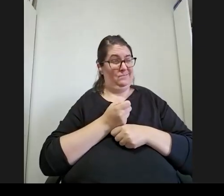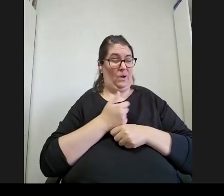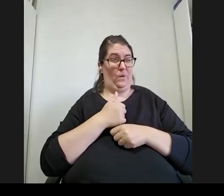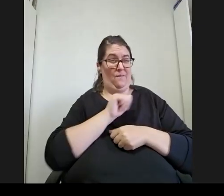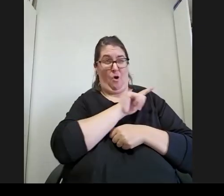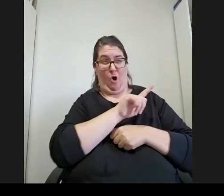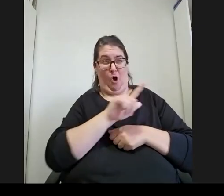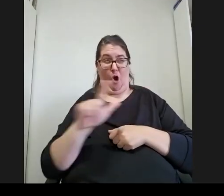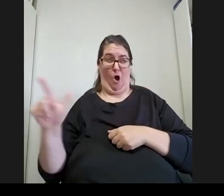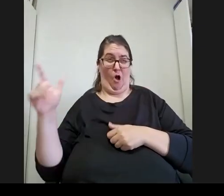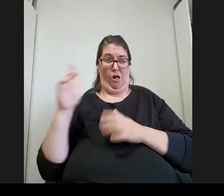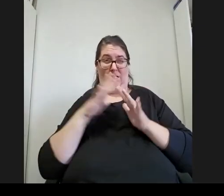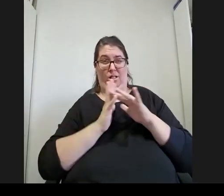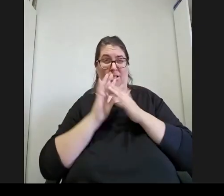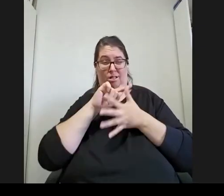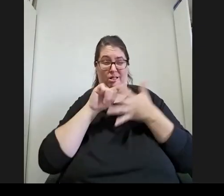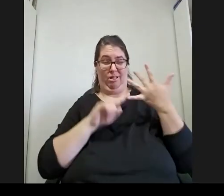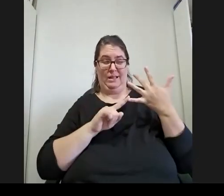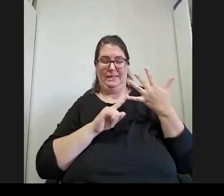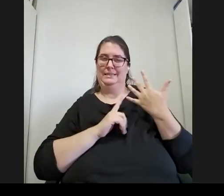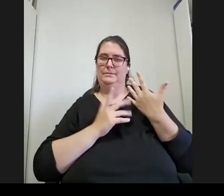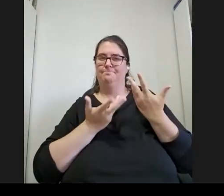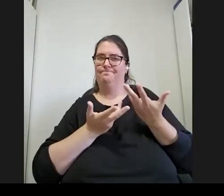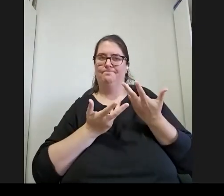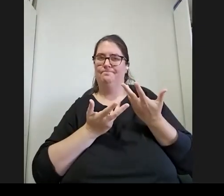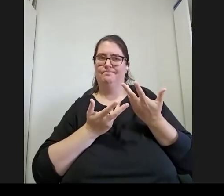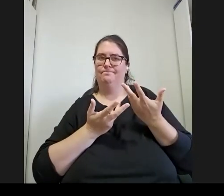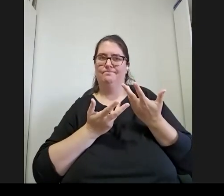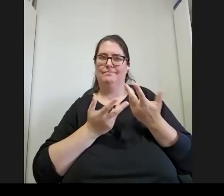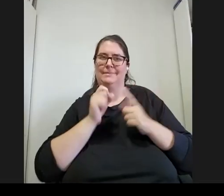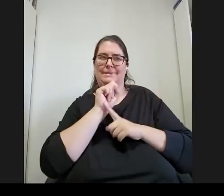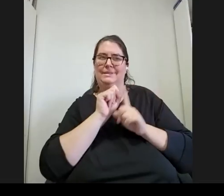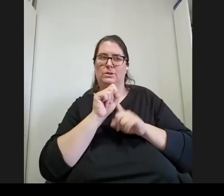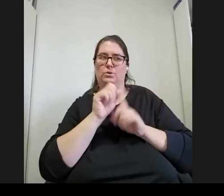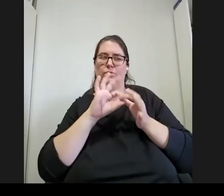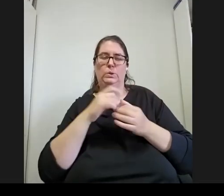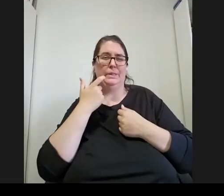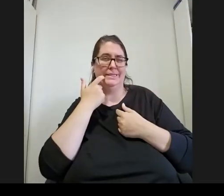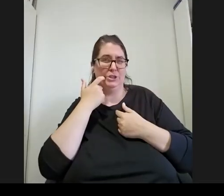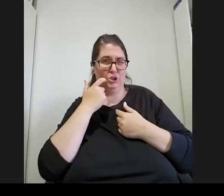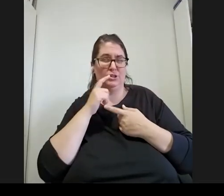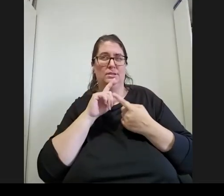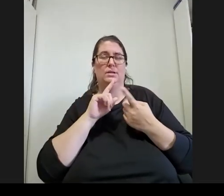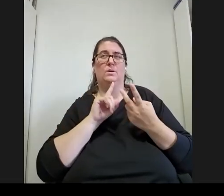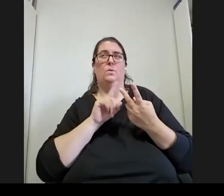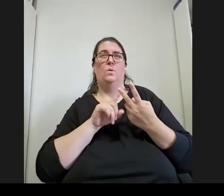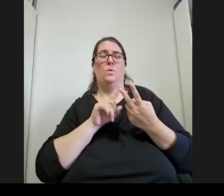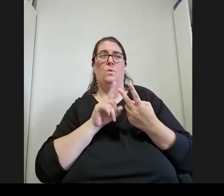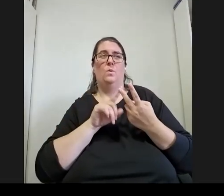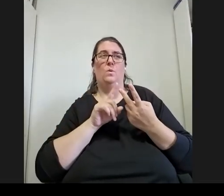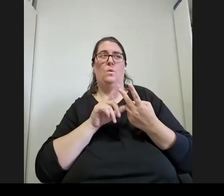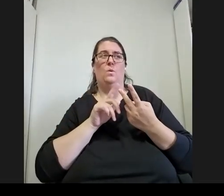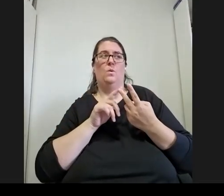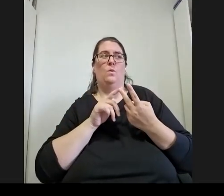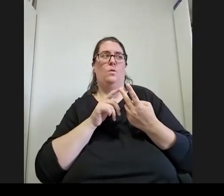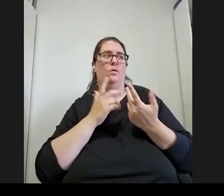the questions covered for a situation of substance abuse or substance